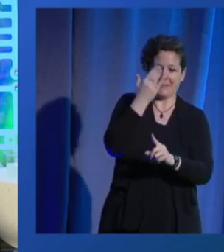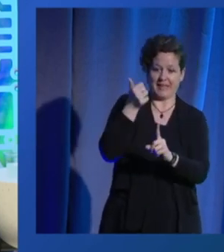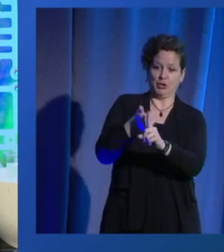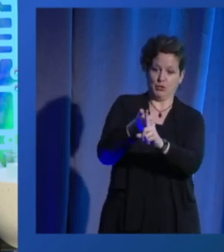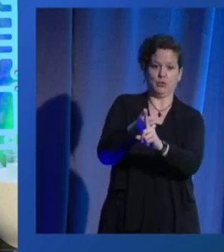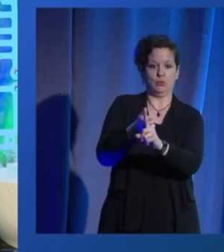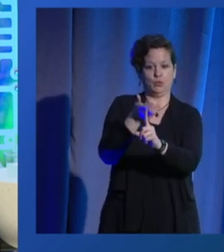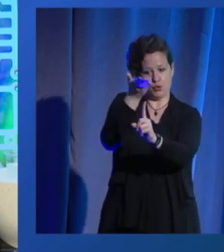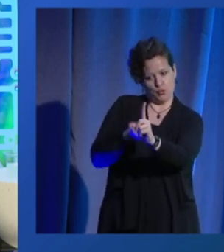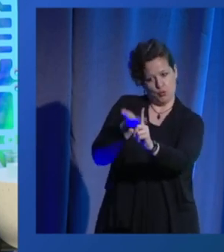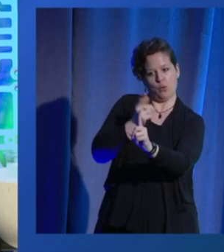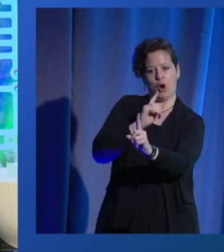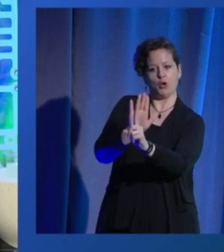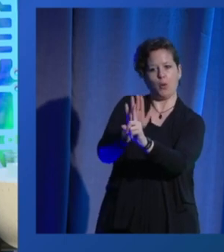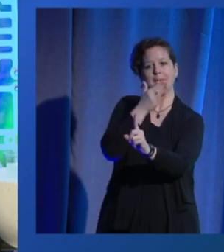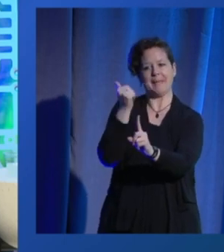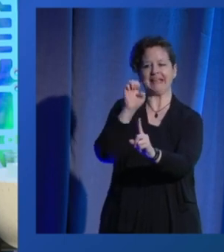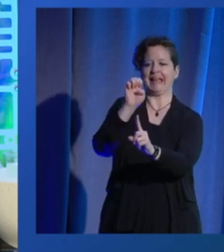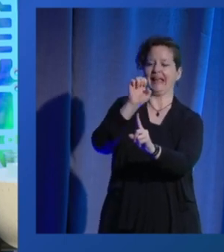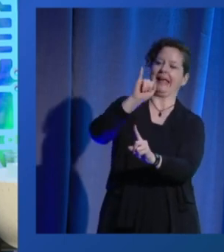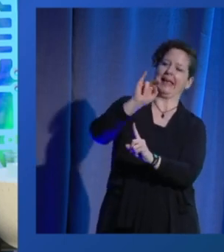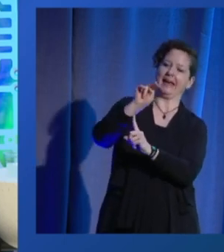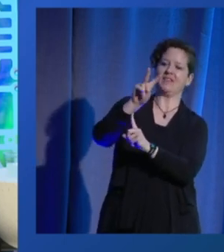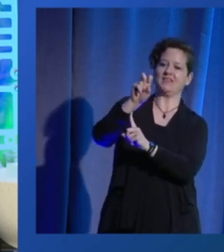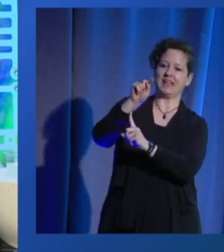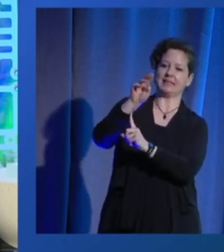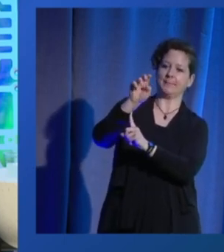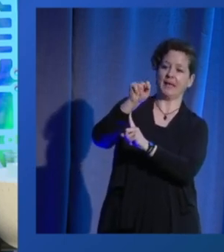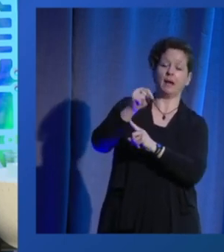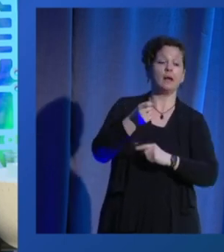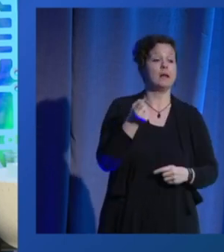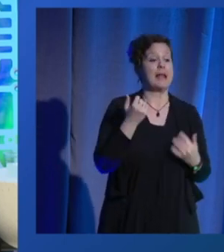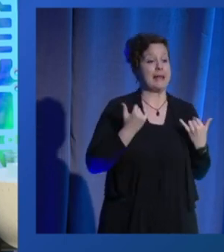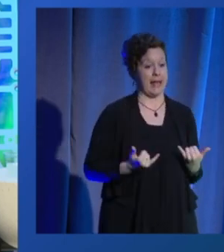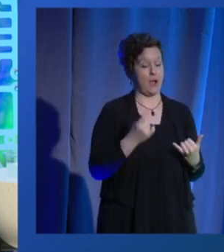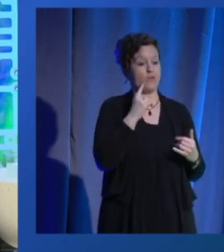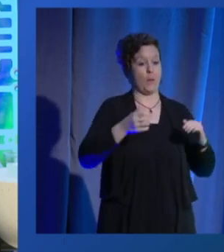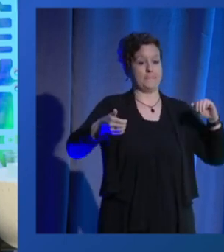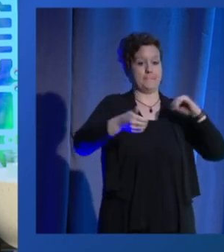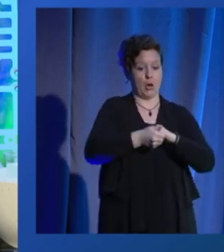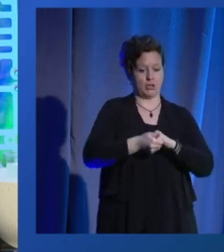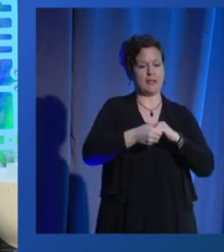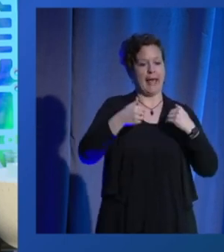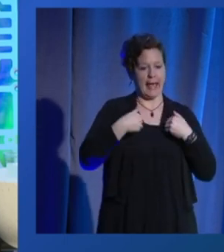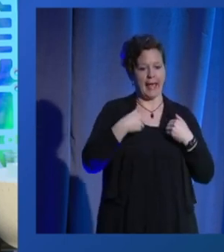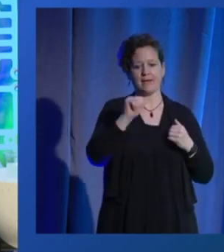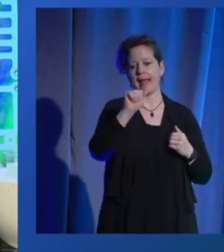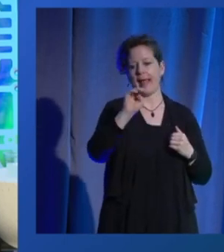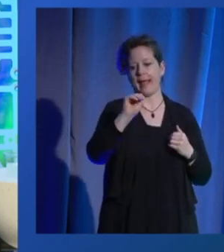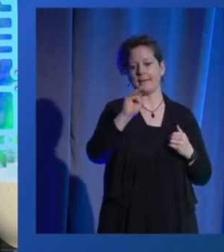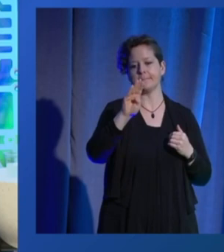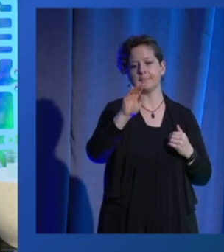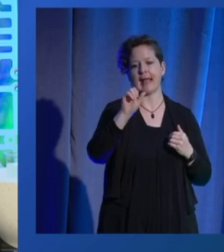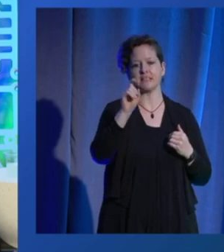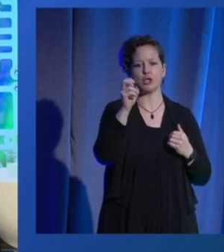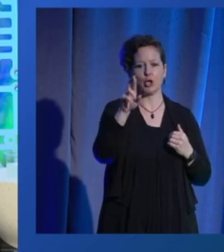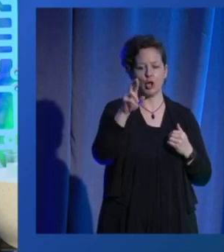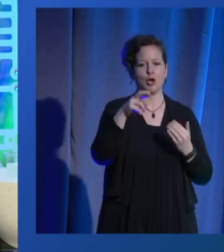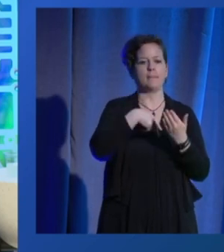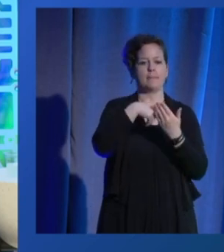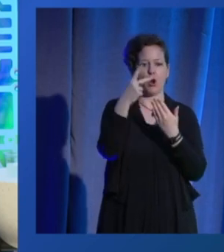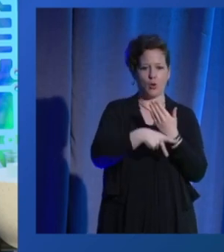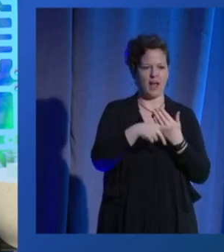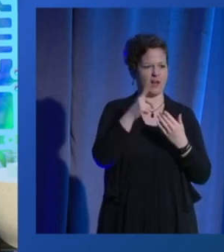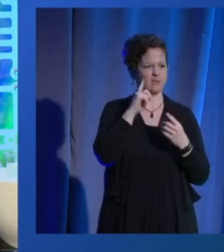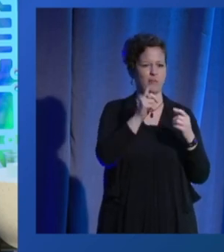investment and then with respect to our Partnerships we have an ambassador program with universities all across the country uh